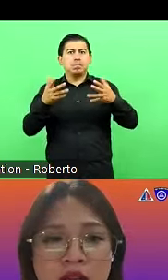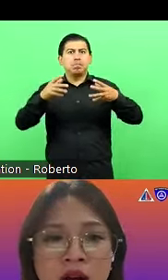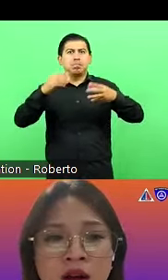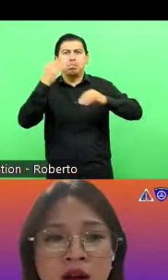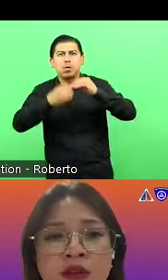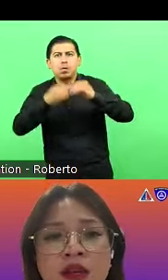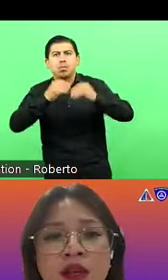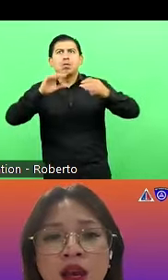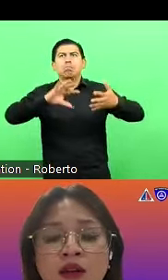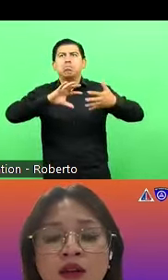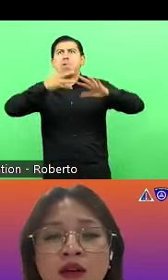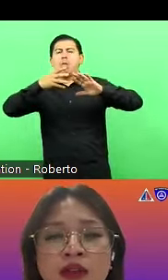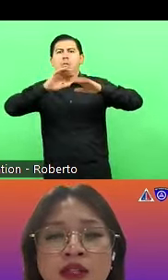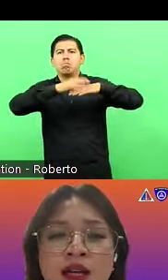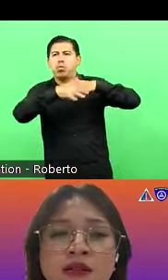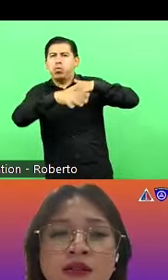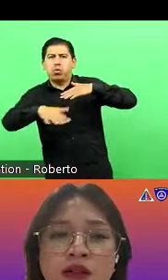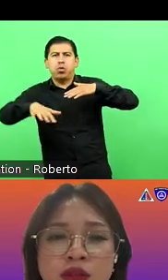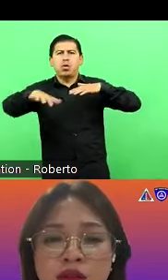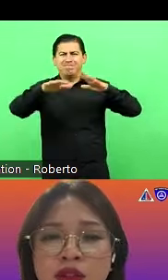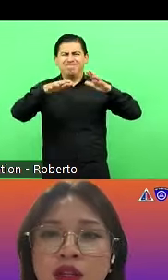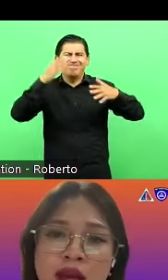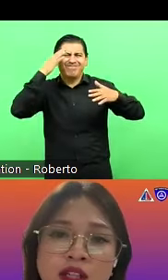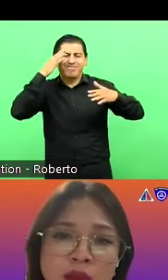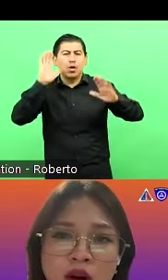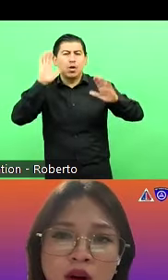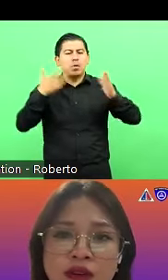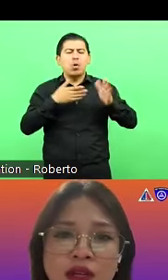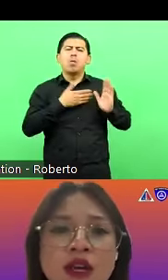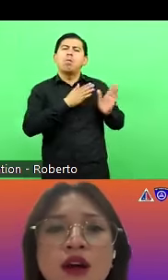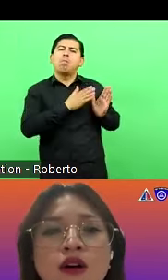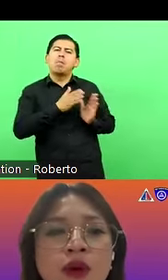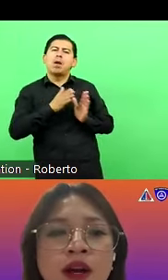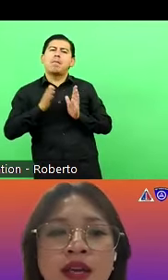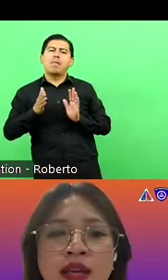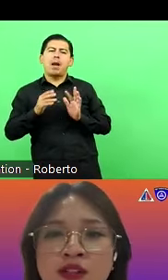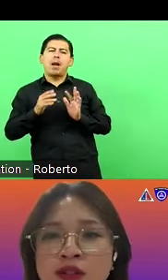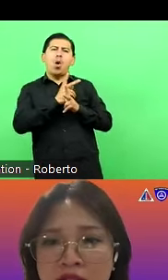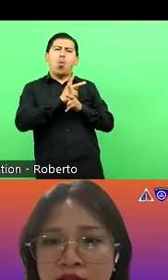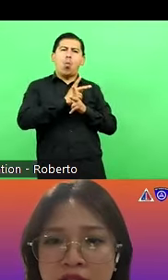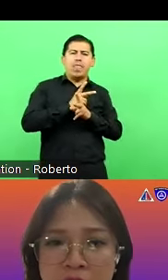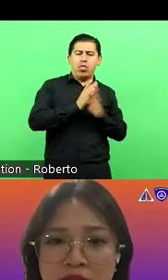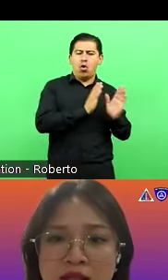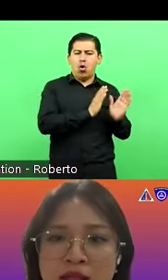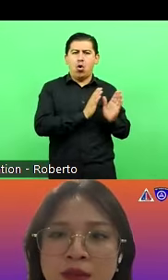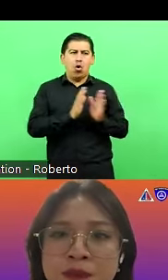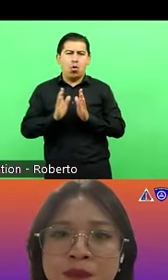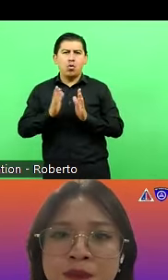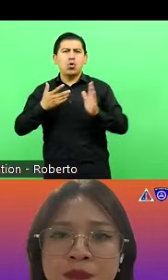Perez, the head of the Disaster Risk Reduction and Management Office for Quezon City,